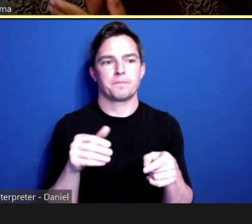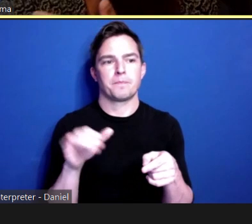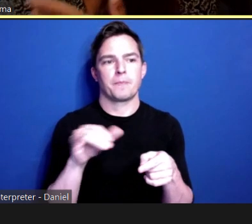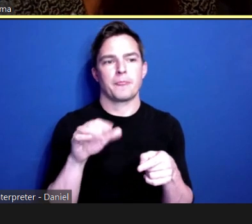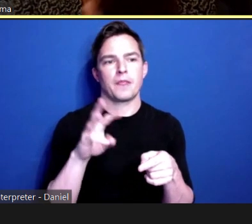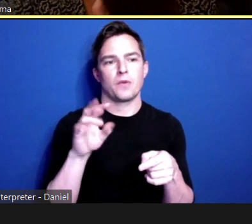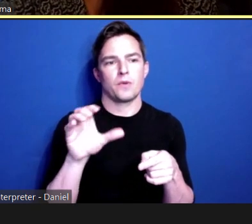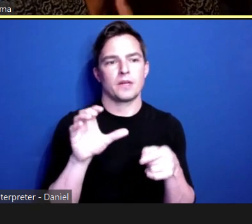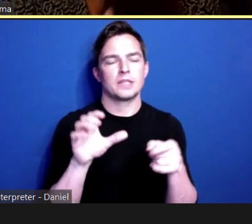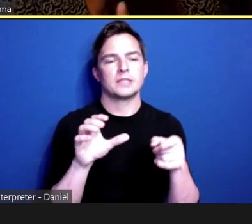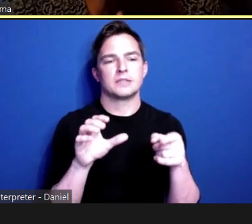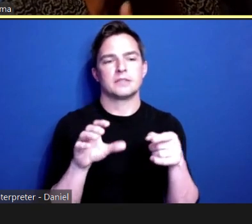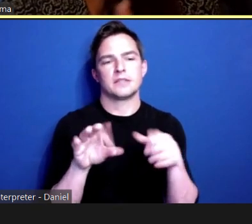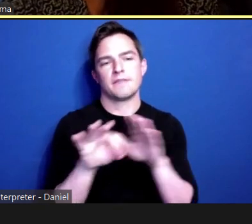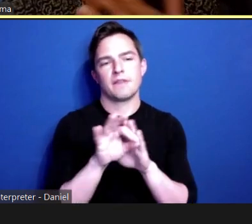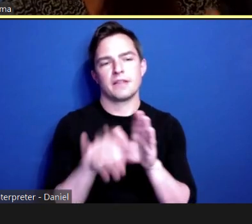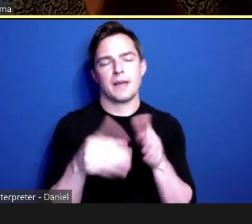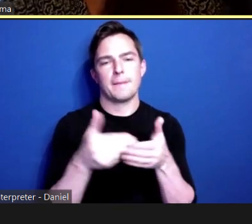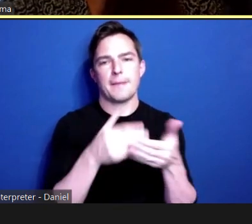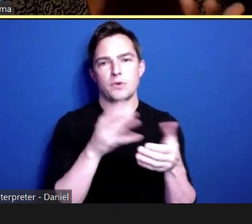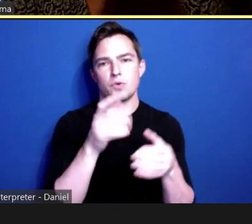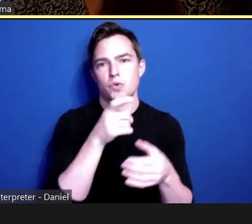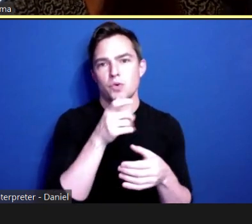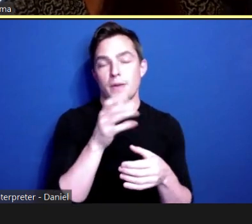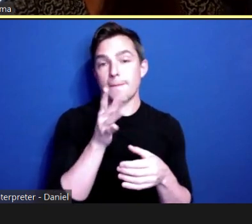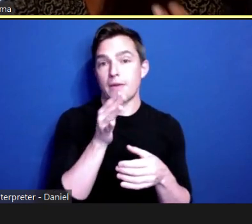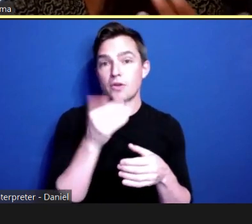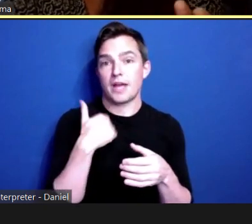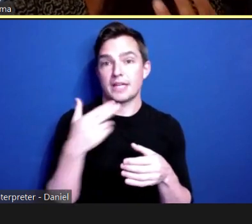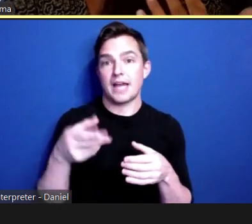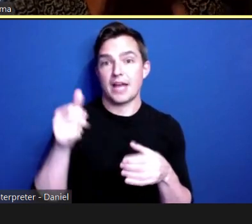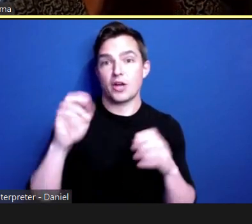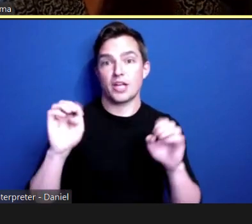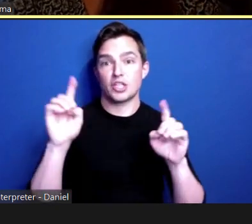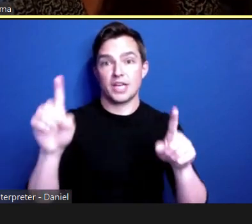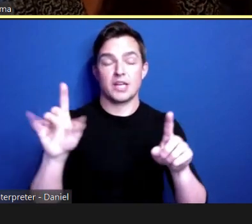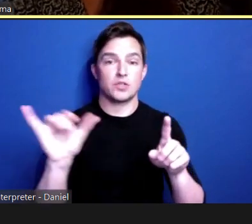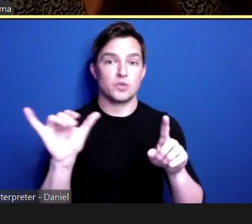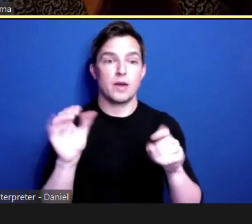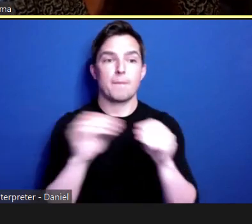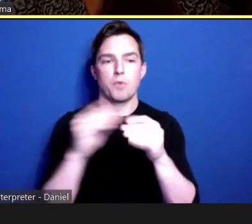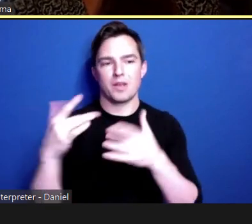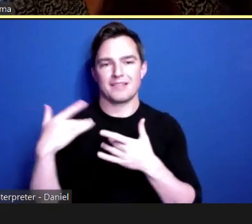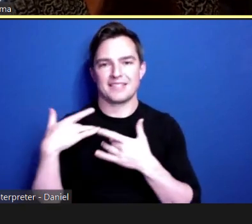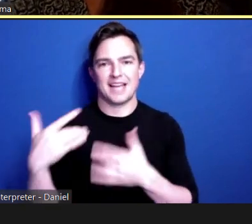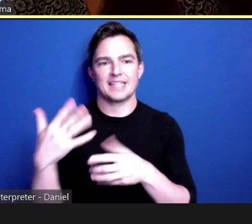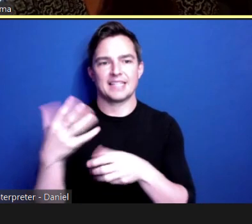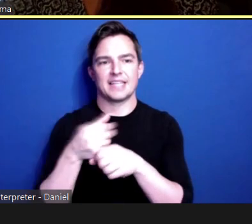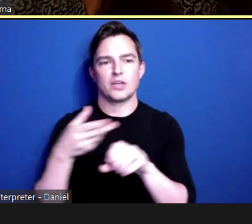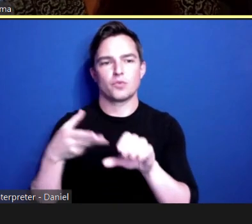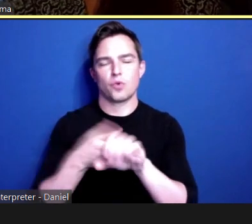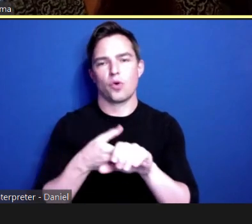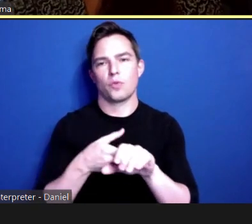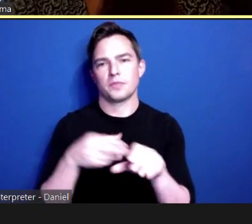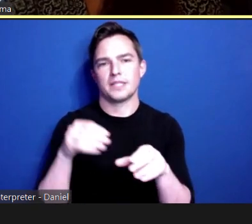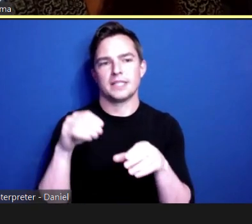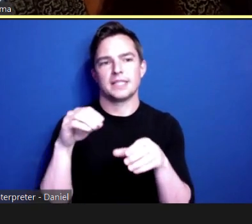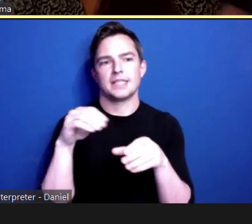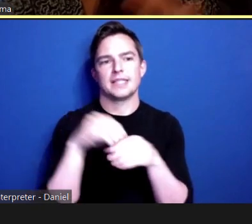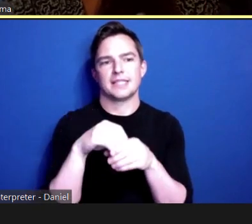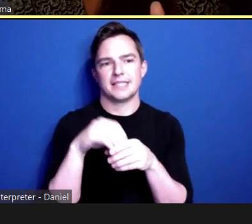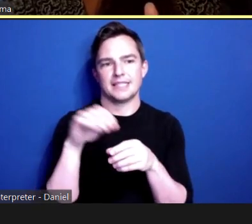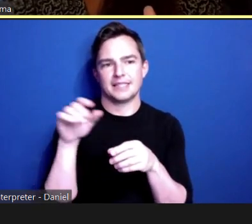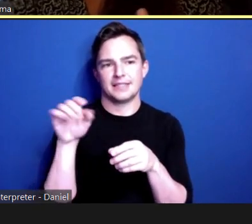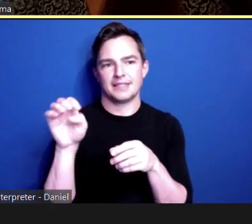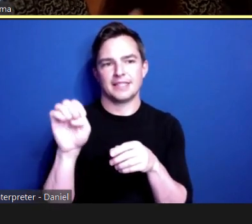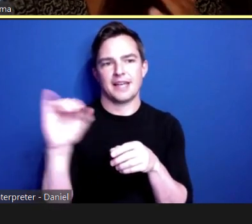findings show that babies whose mothers have higher education are more likely to get enrolled in EI compared to